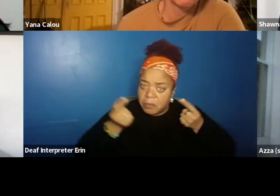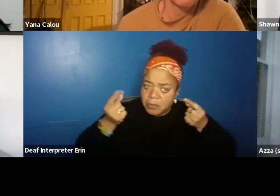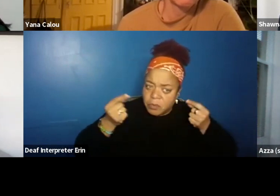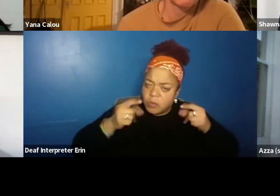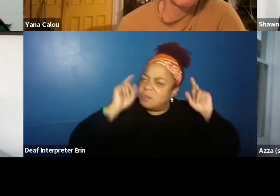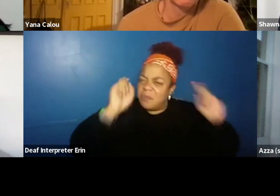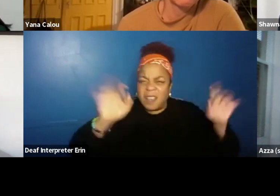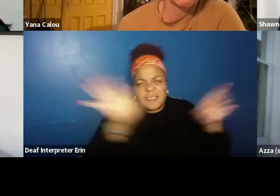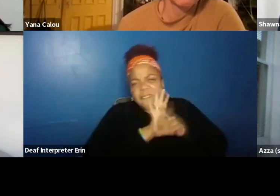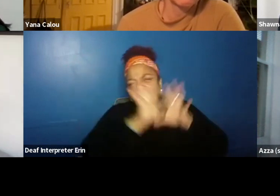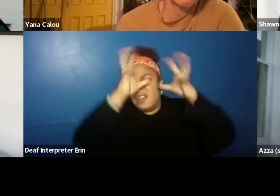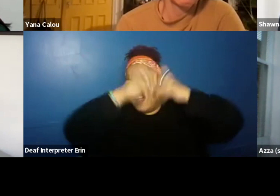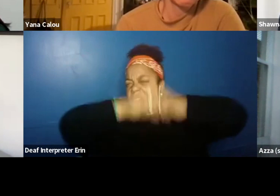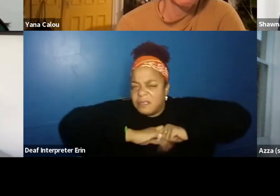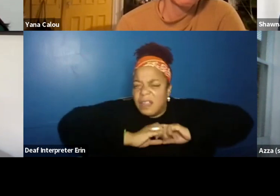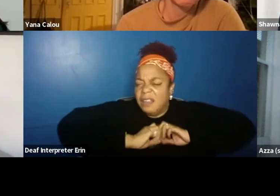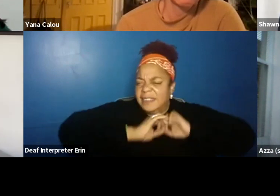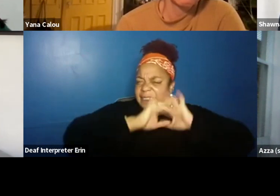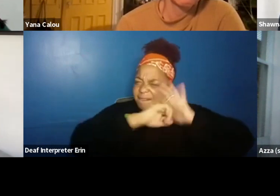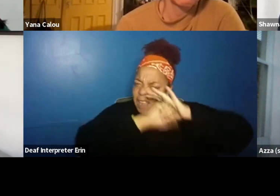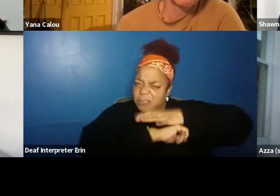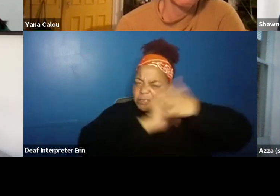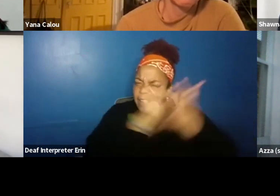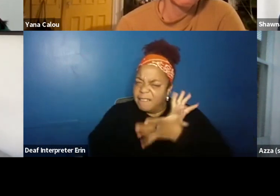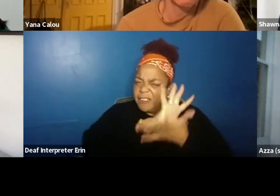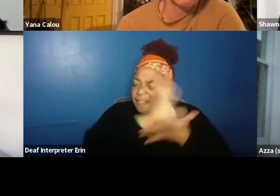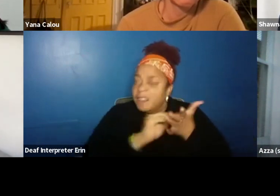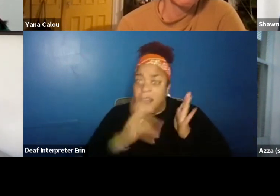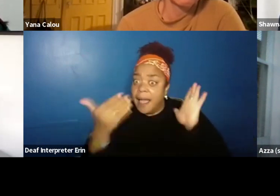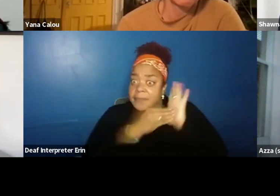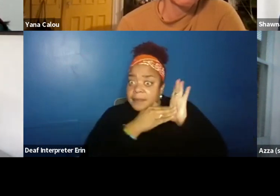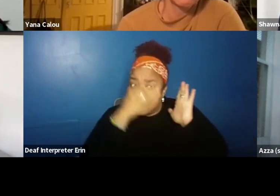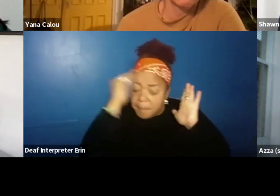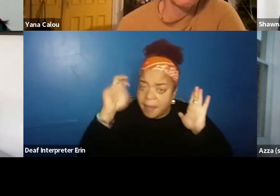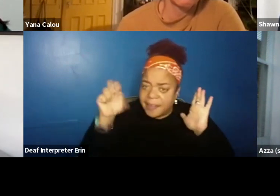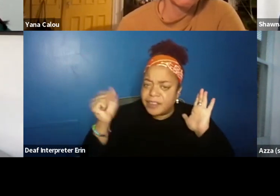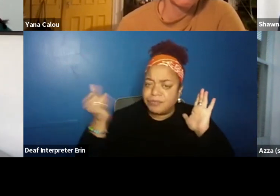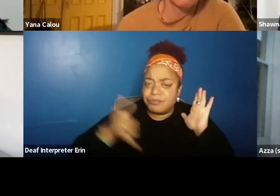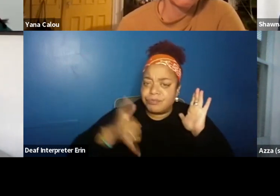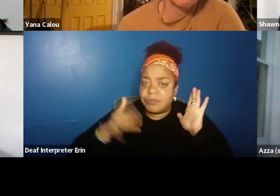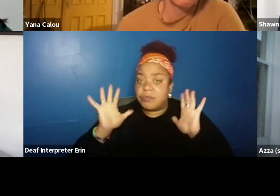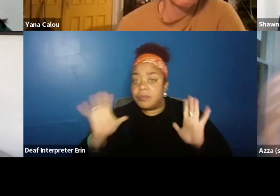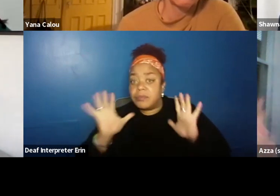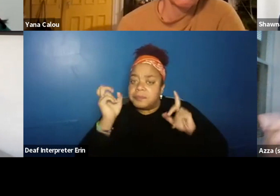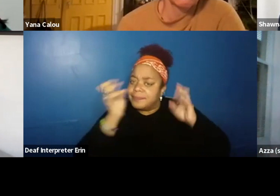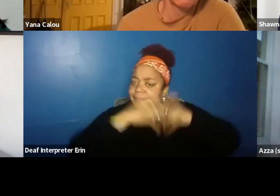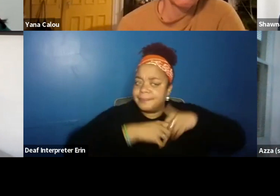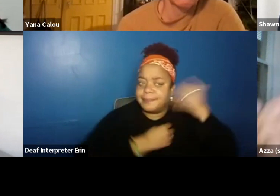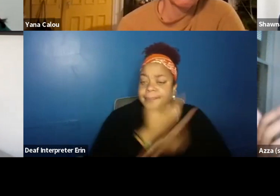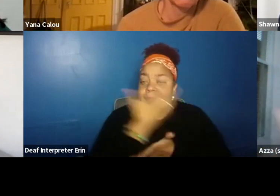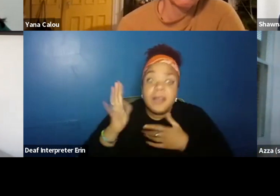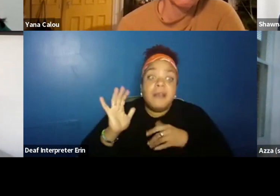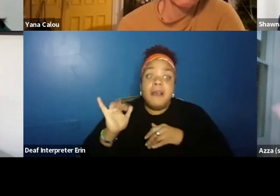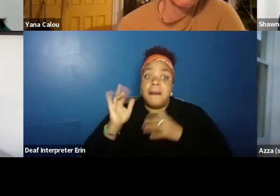structures of anti-Blackness that form the basis of the systems of mental health, carcerality,